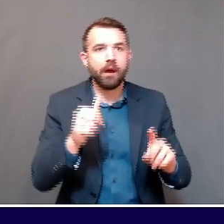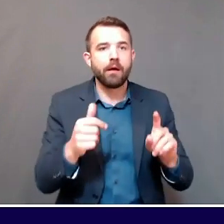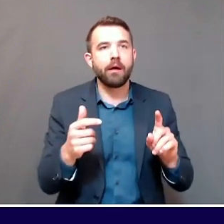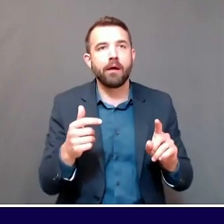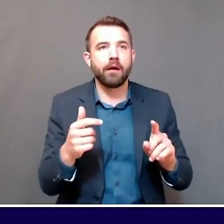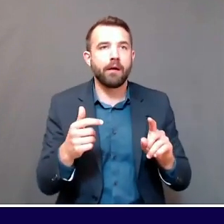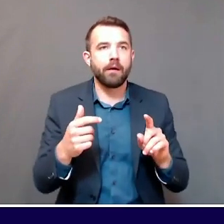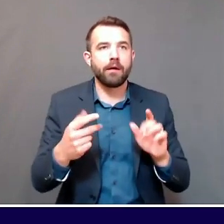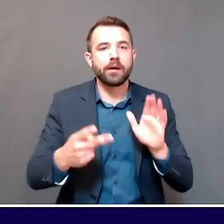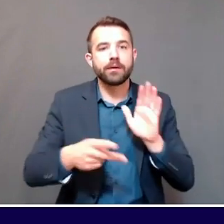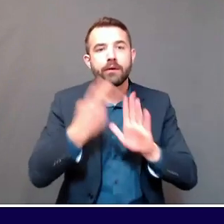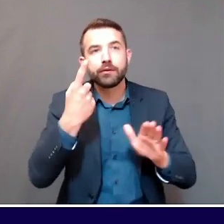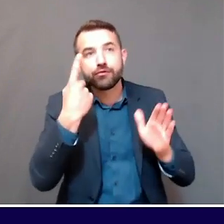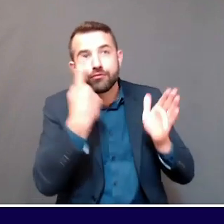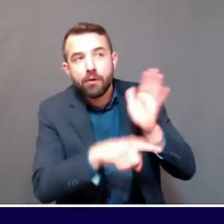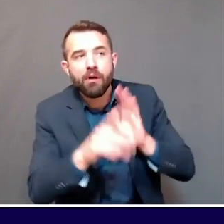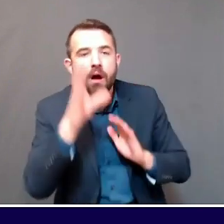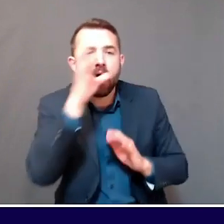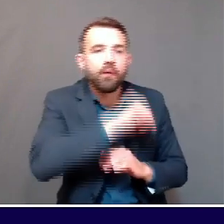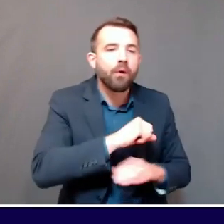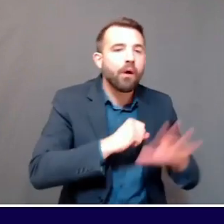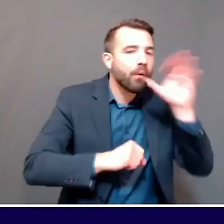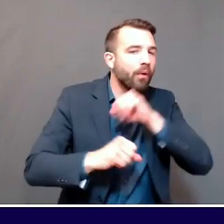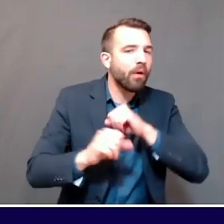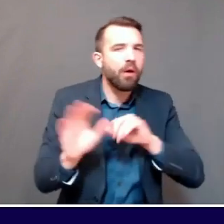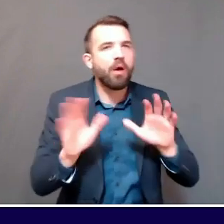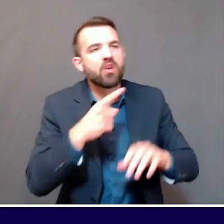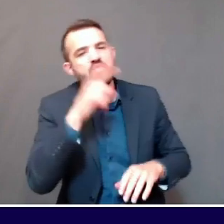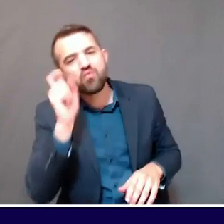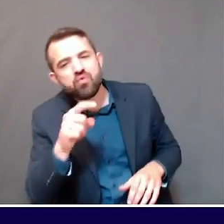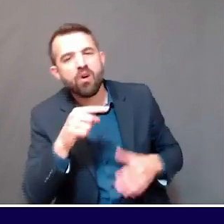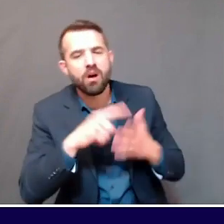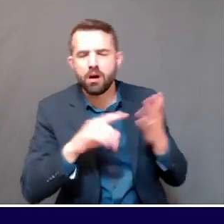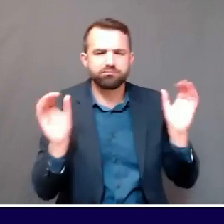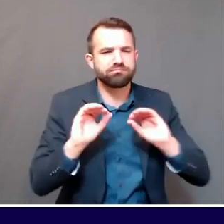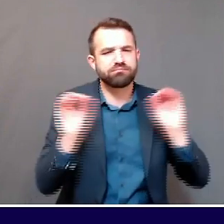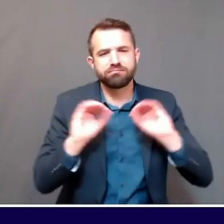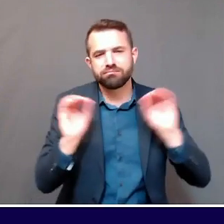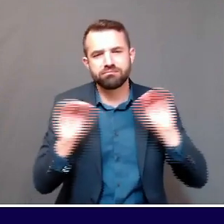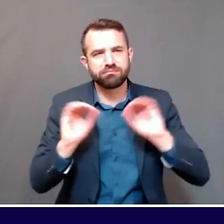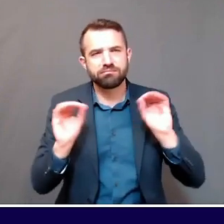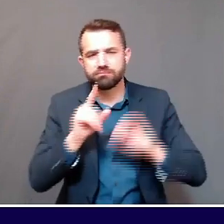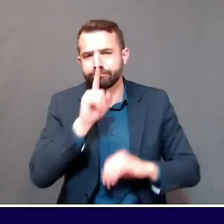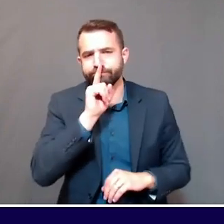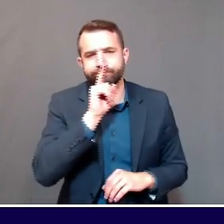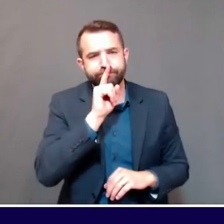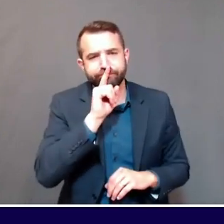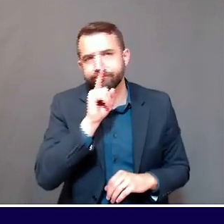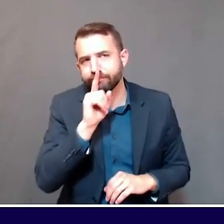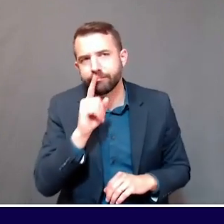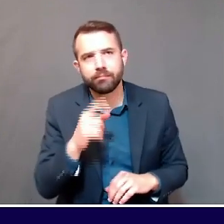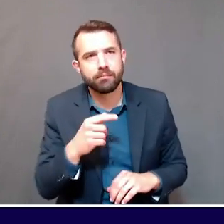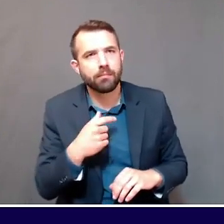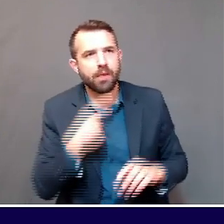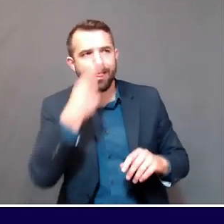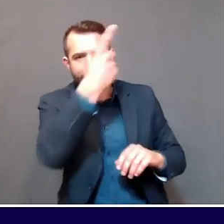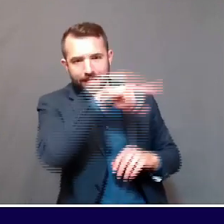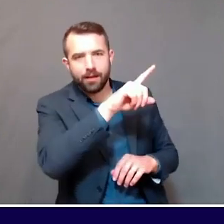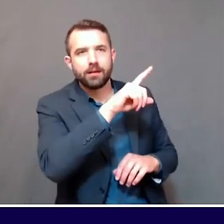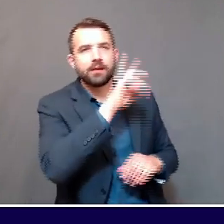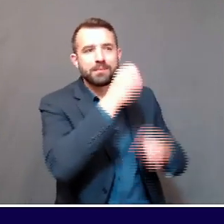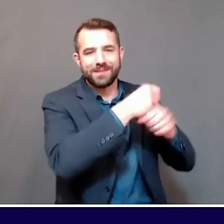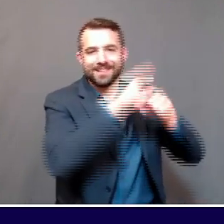different information than I do. These are incredibly difficult times with judgment calls that have to be made within split